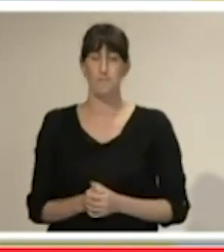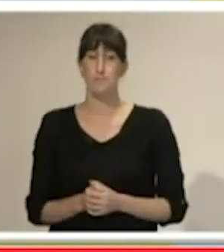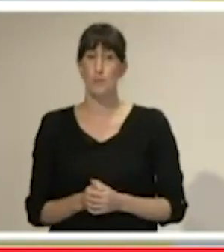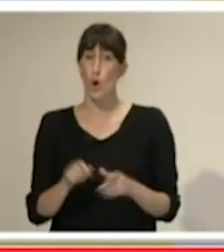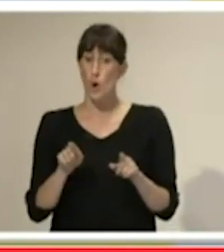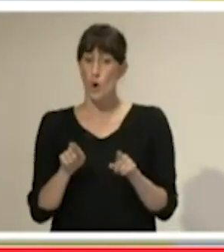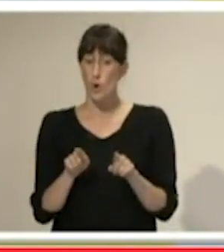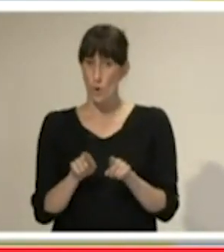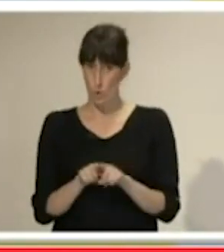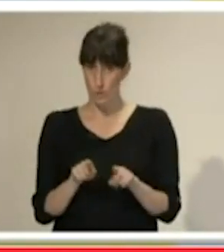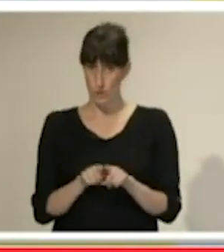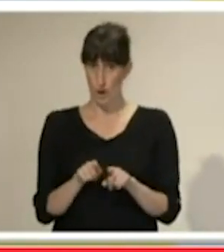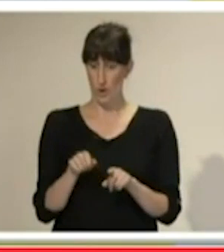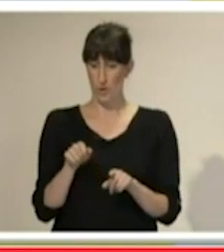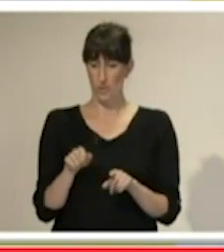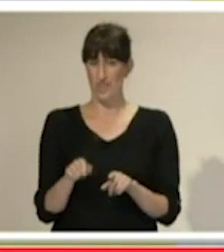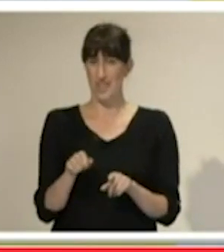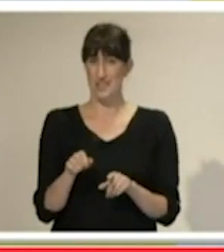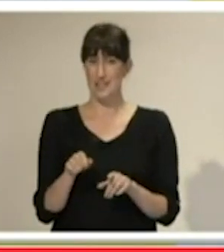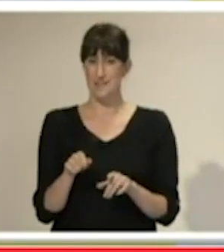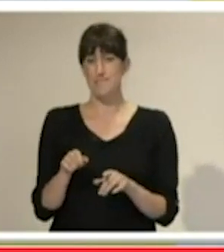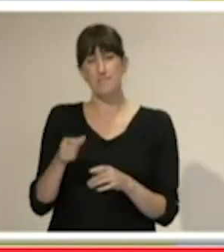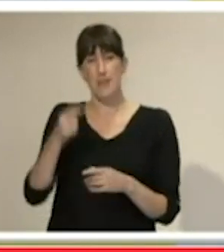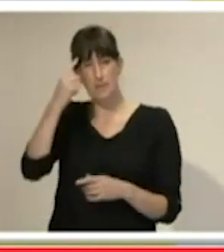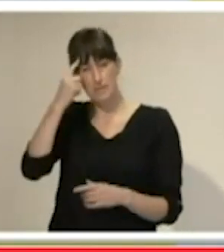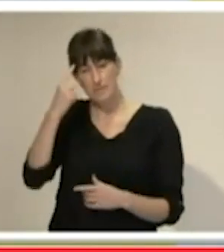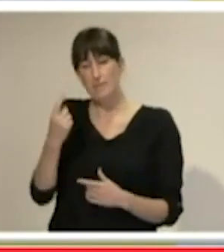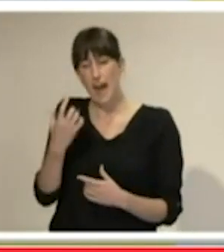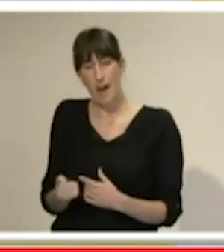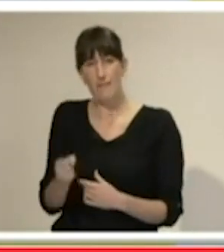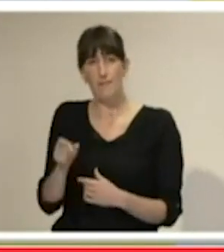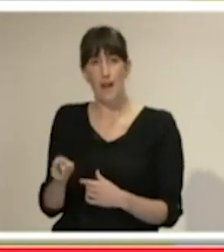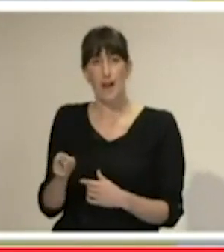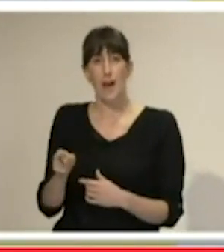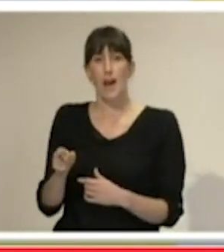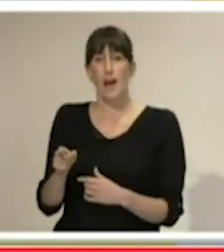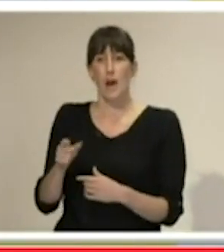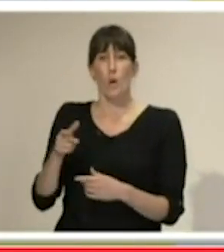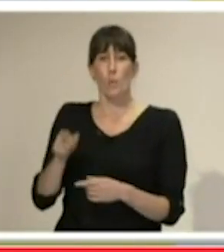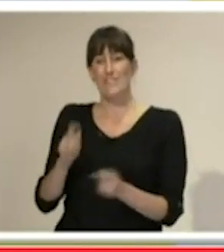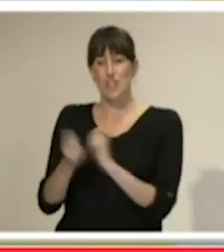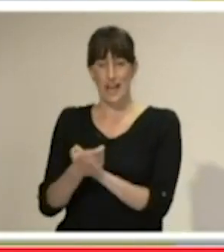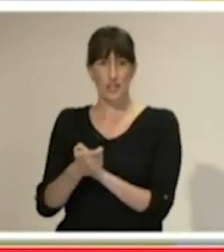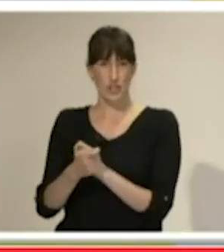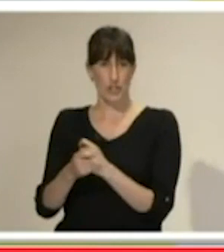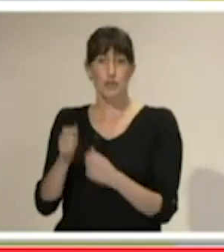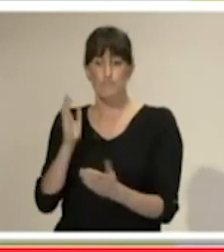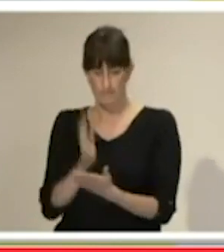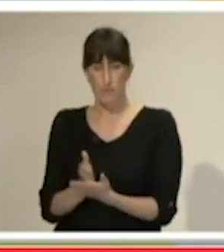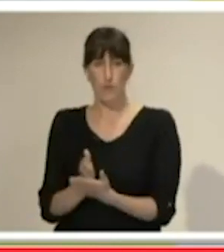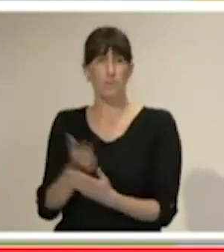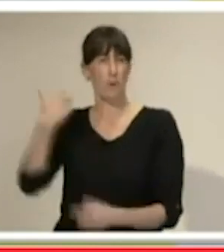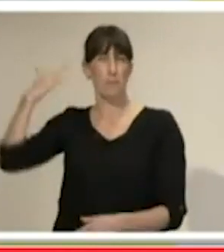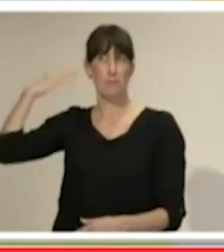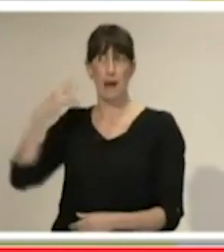also reclassified a previous probable case as confirmed. This is an historic one. It actually dates from earlier in April, and it's just